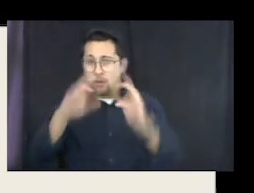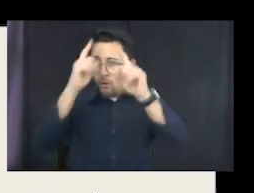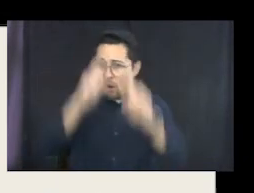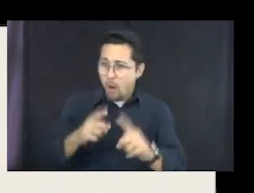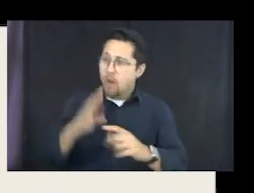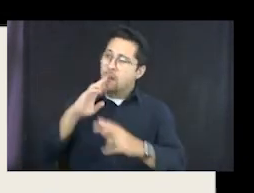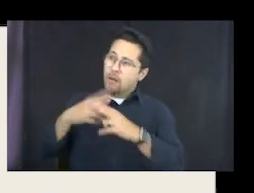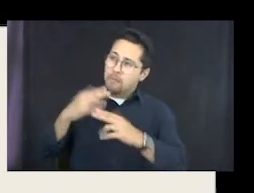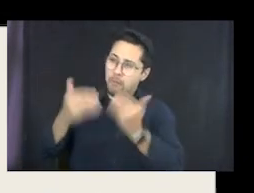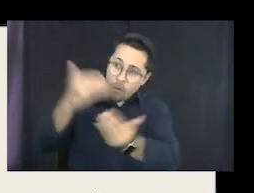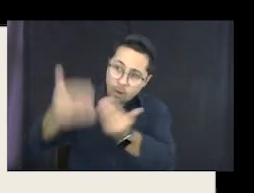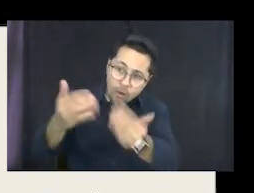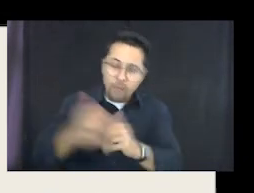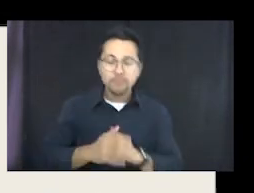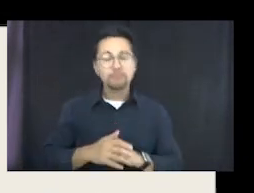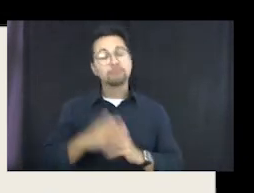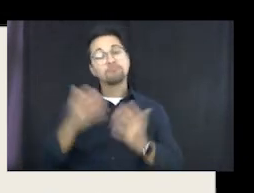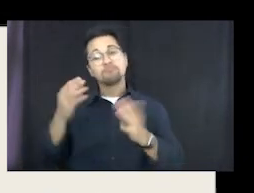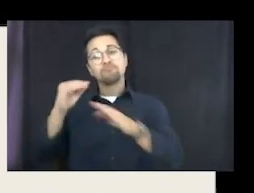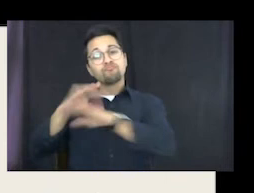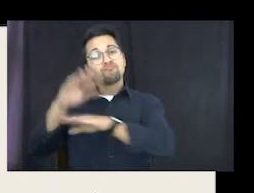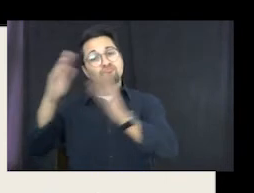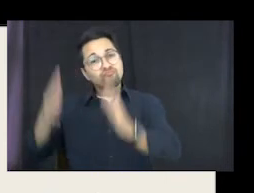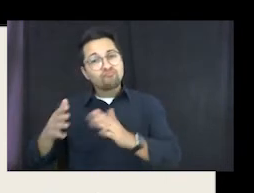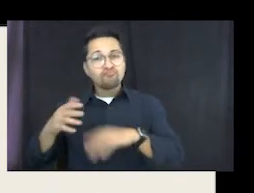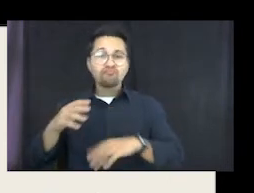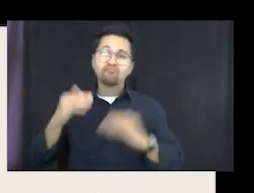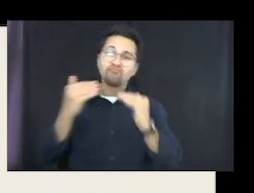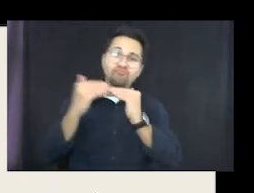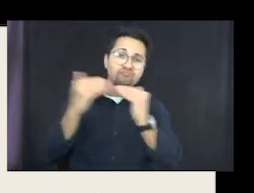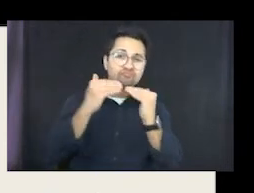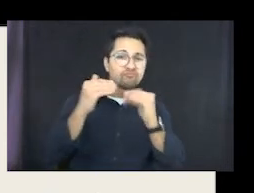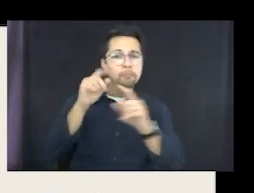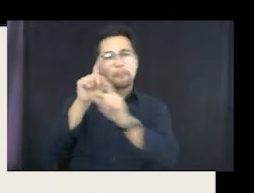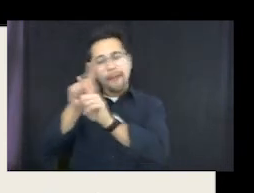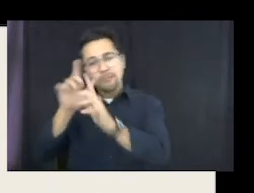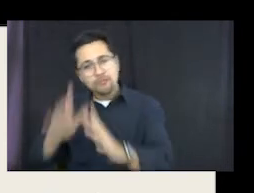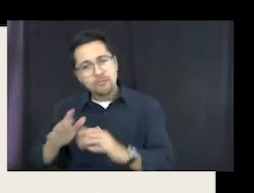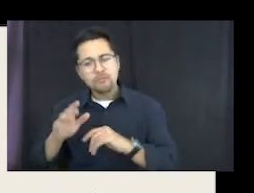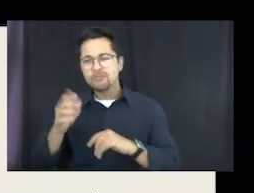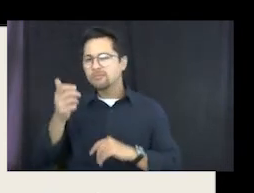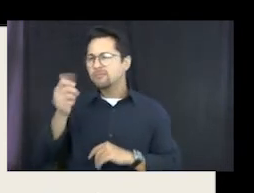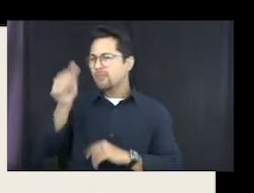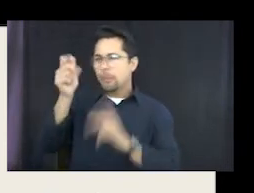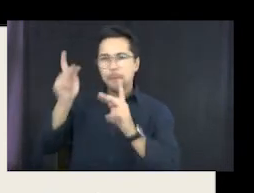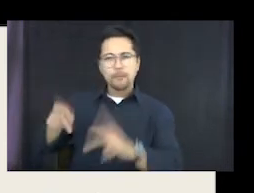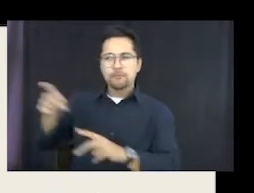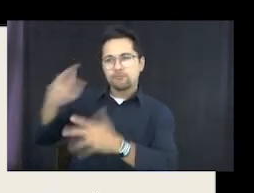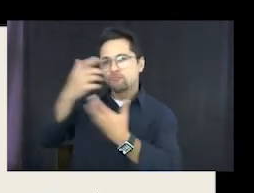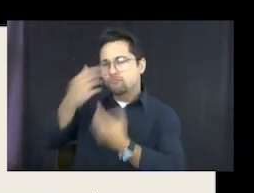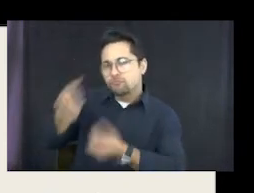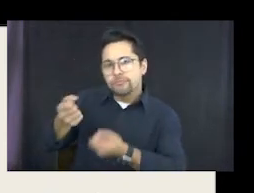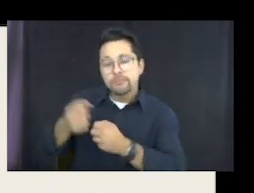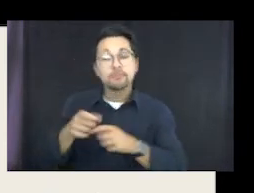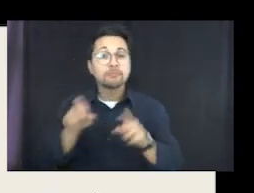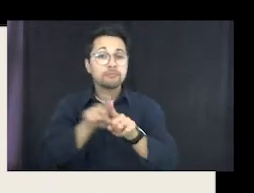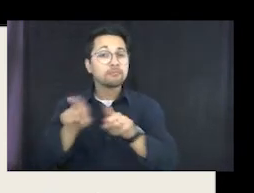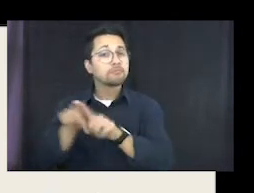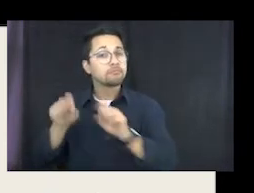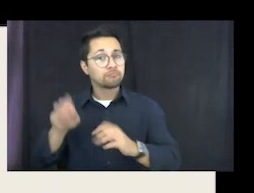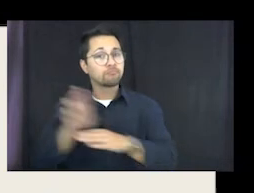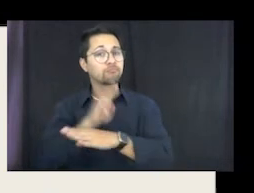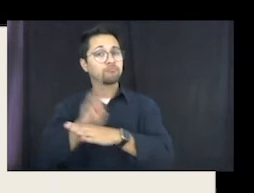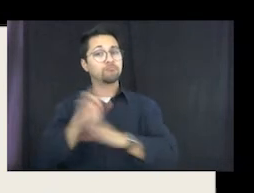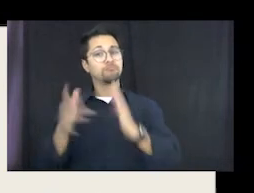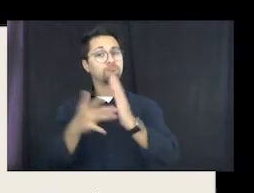progress. This can be an advisor, a peer mentor, or any other trusted individual. Also, you can use technology to help with